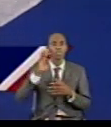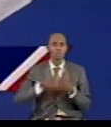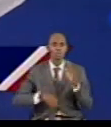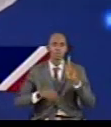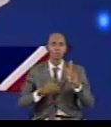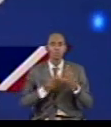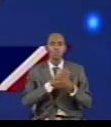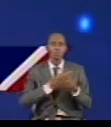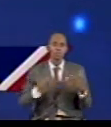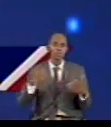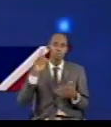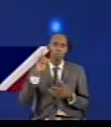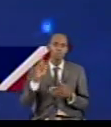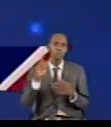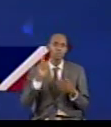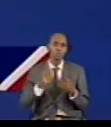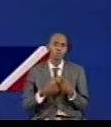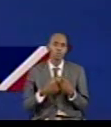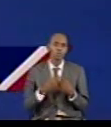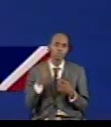prophets also among the